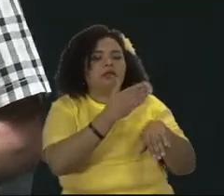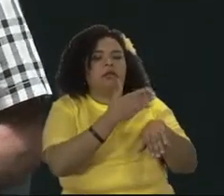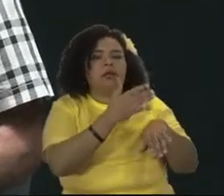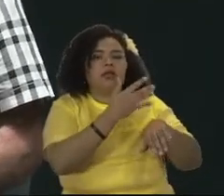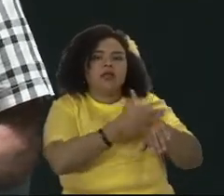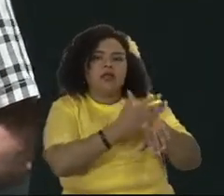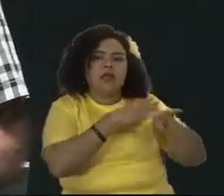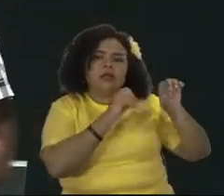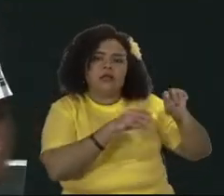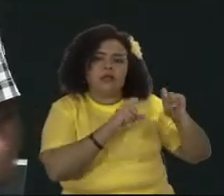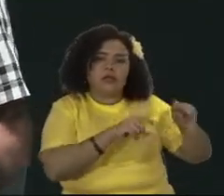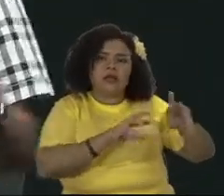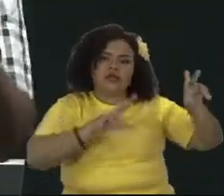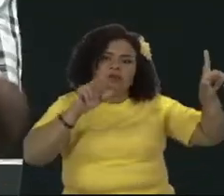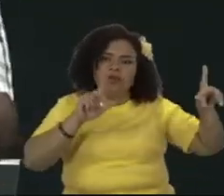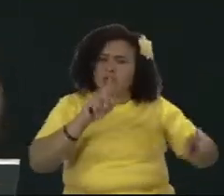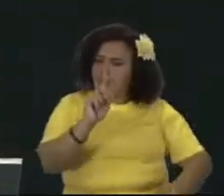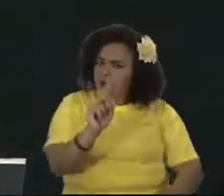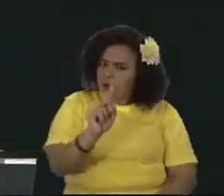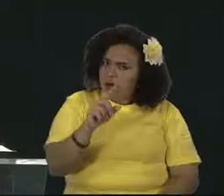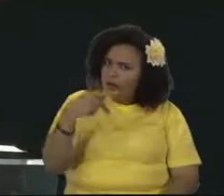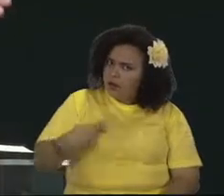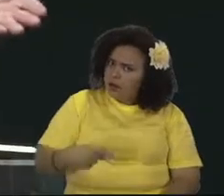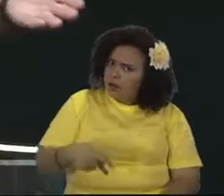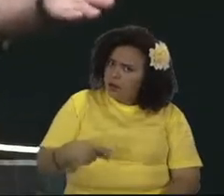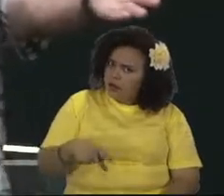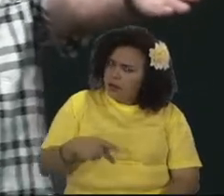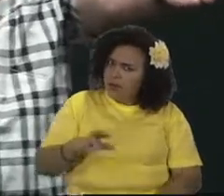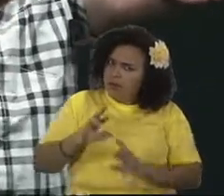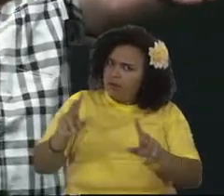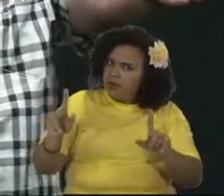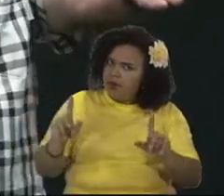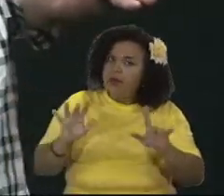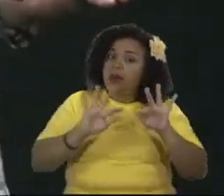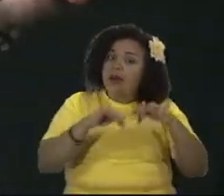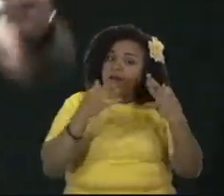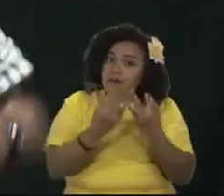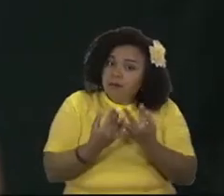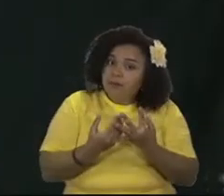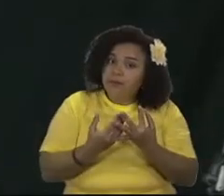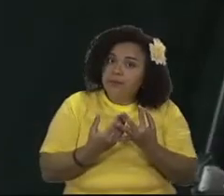the opportunity to see it? It's like a children see another